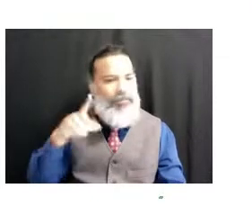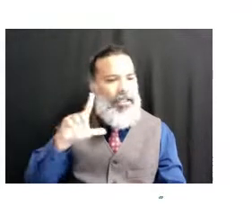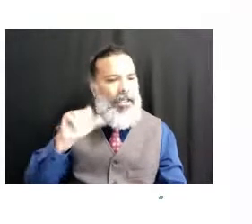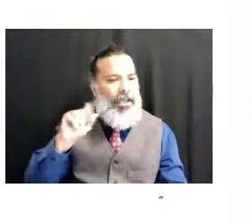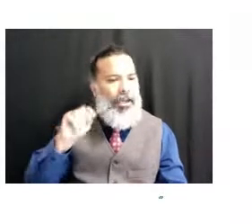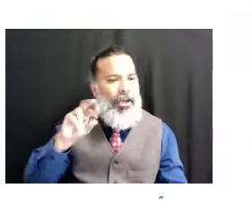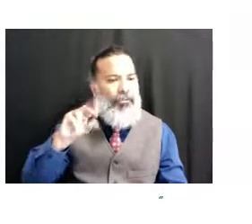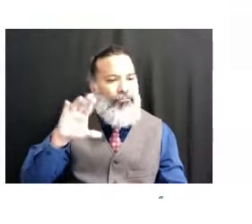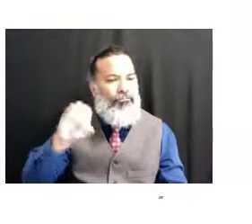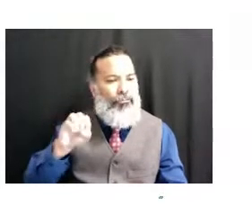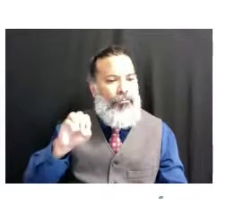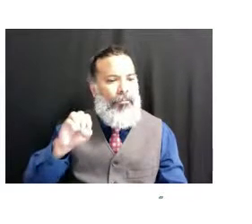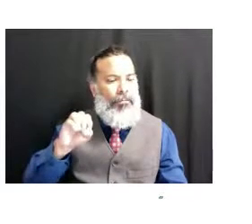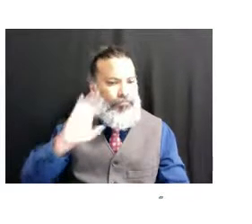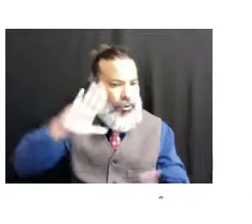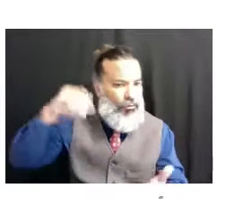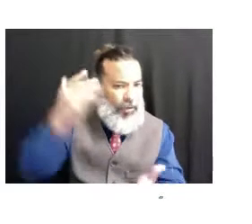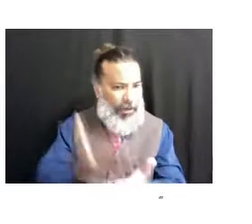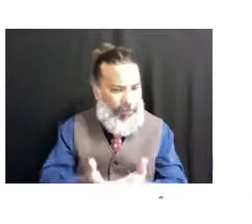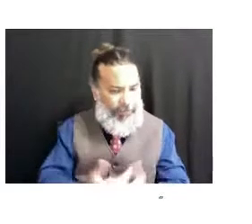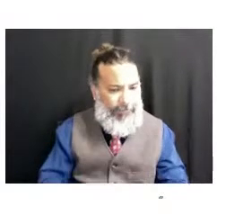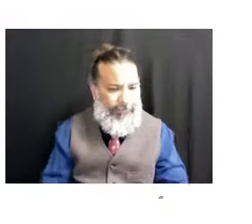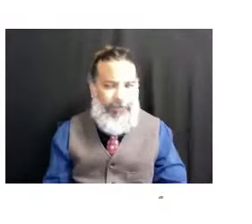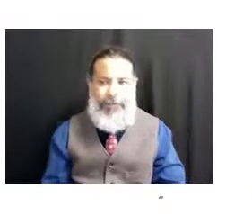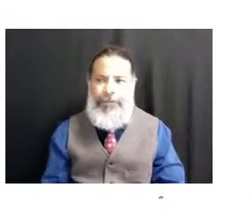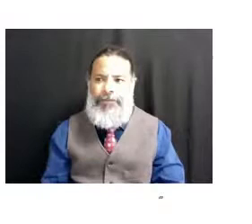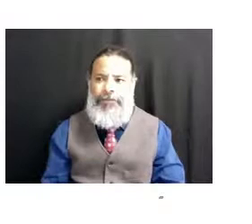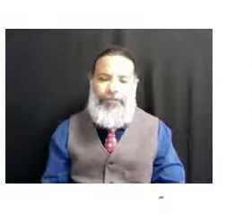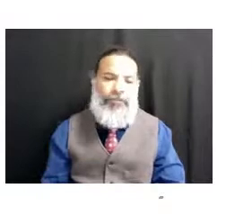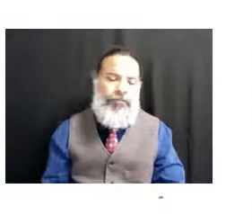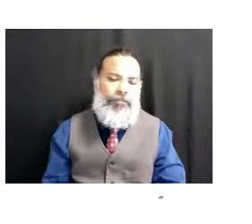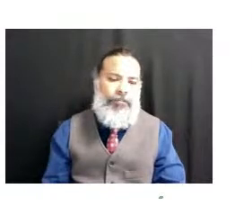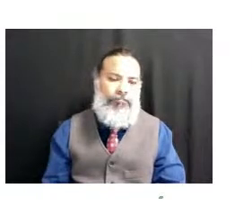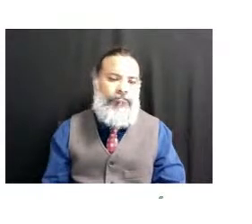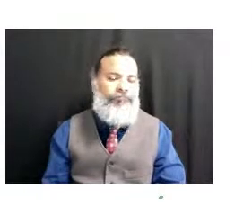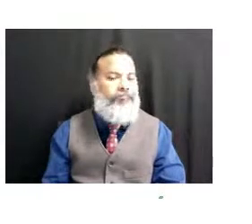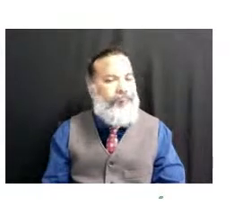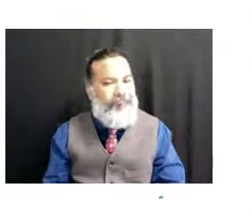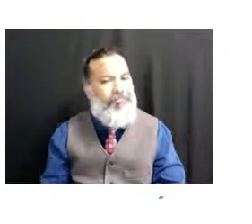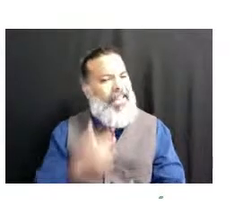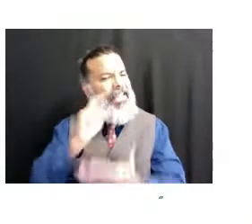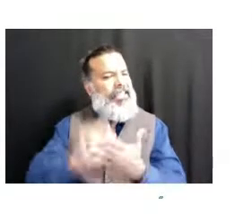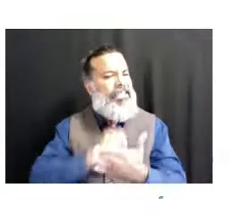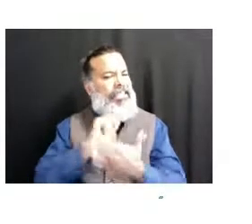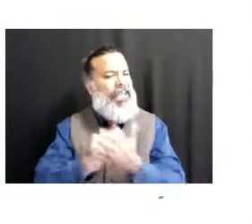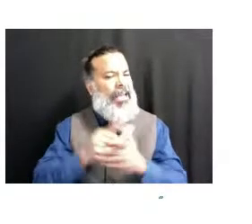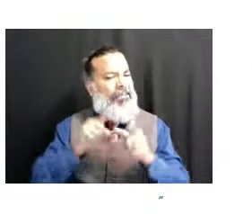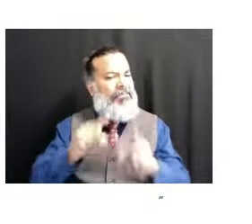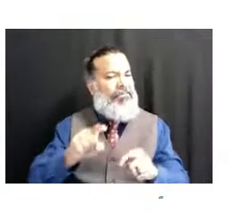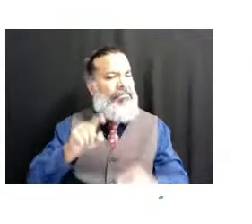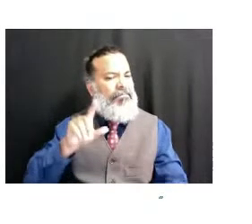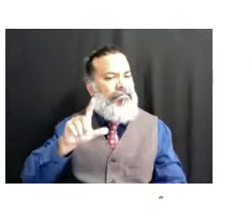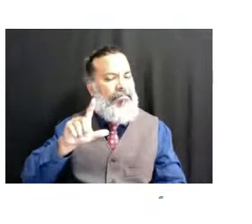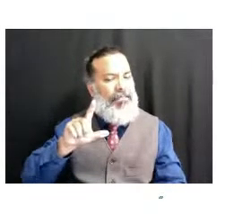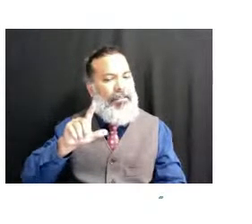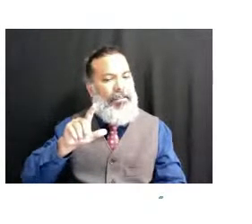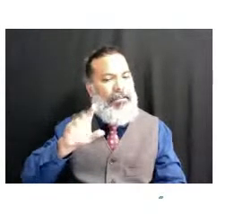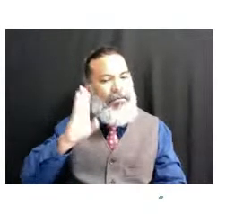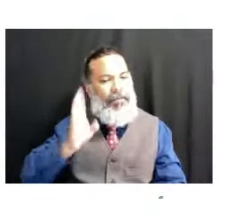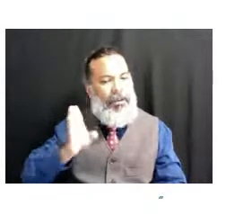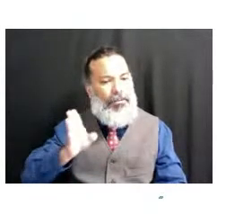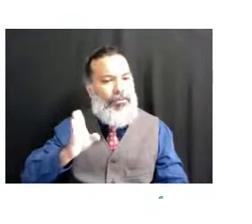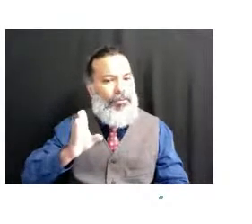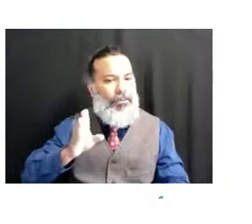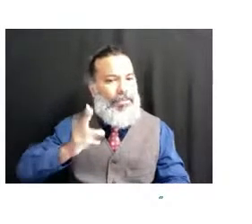Latrobe arrives. It's a period in Baltimore history of great